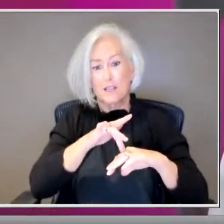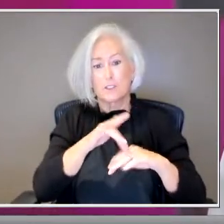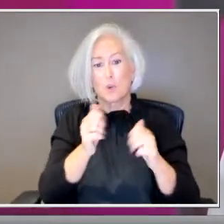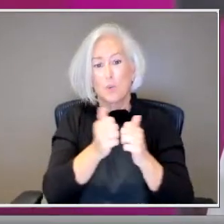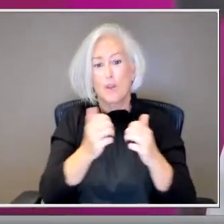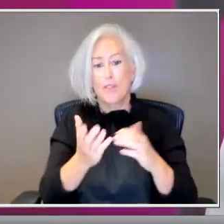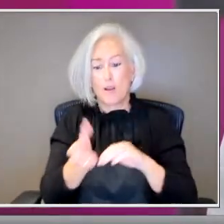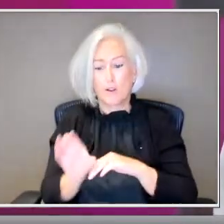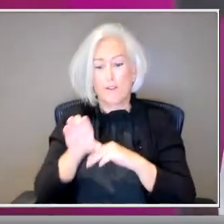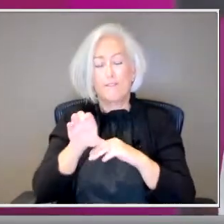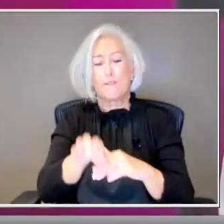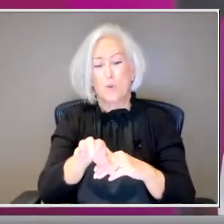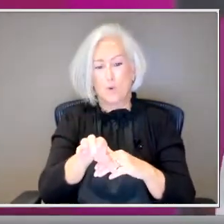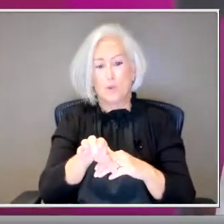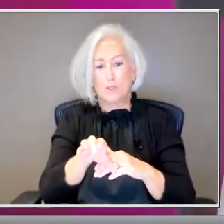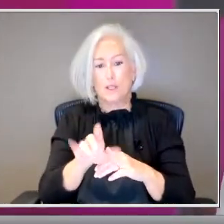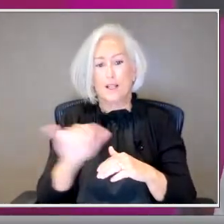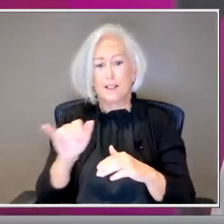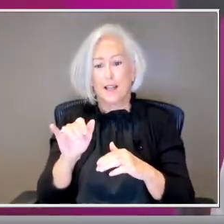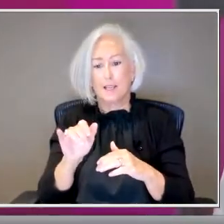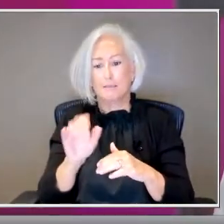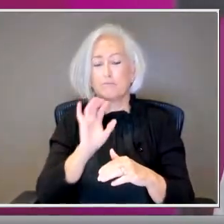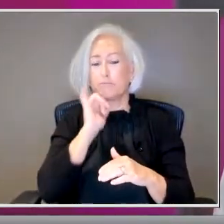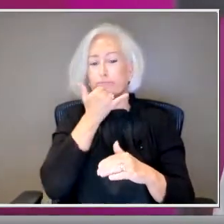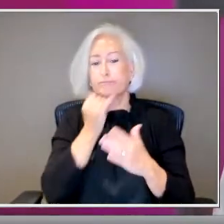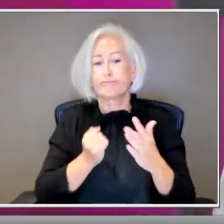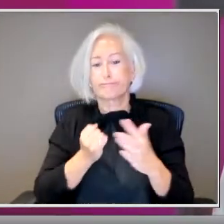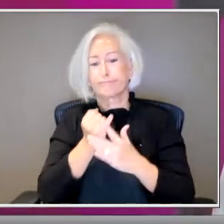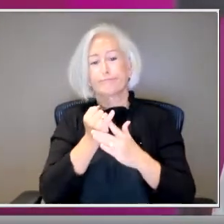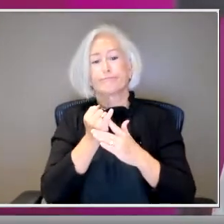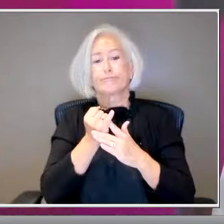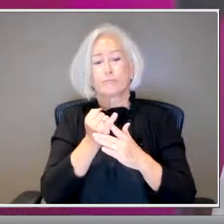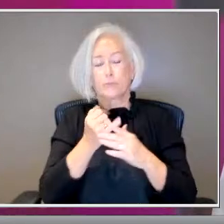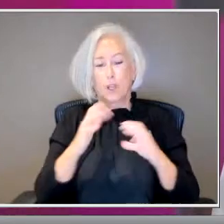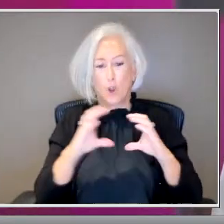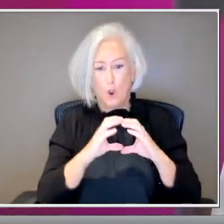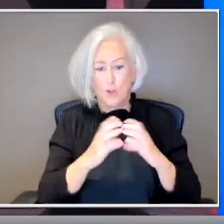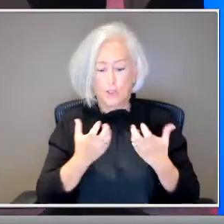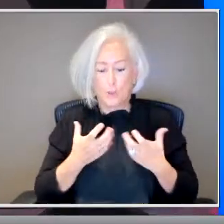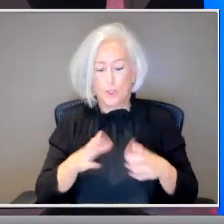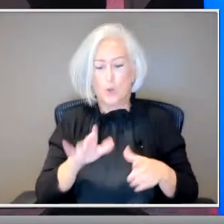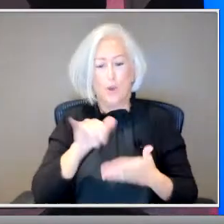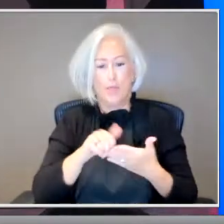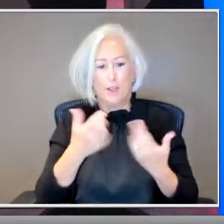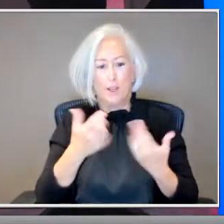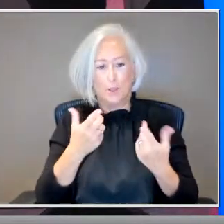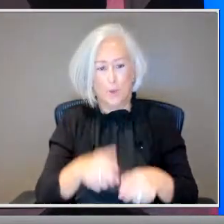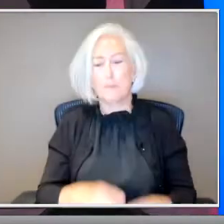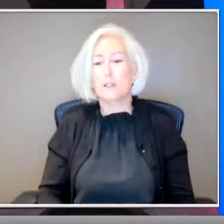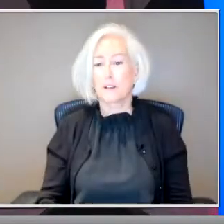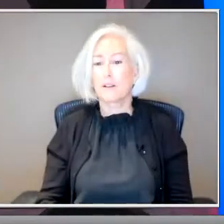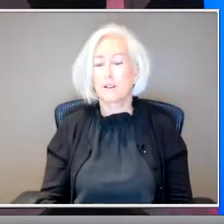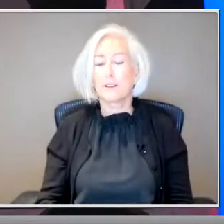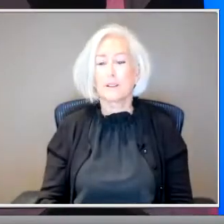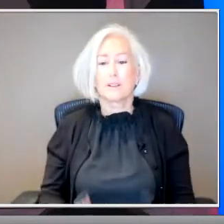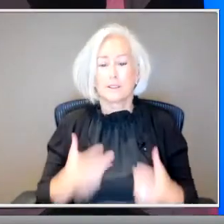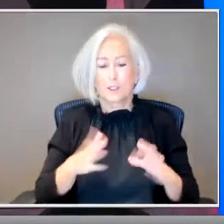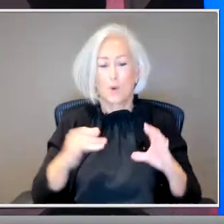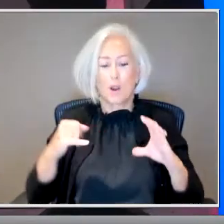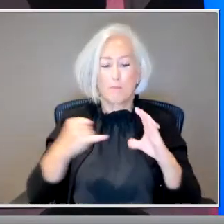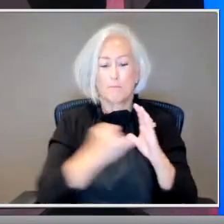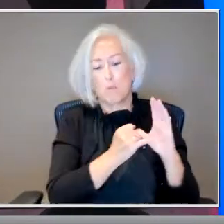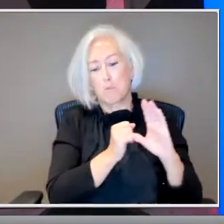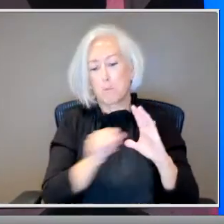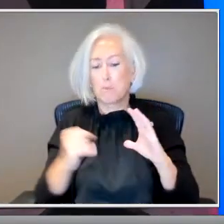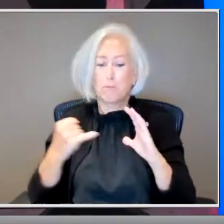go with that, such as perforating the heart or creating a hole within the heart, which we don't want to do. You didn't want it bumping along the walls of her heart. Are there